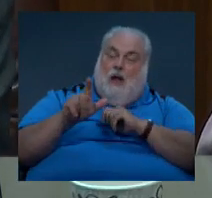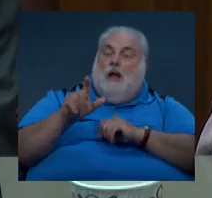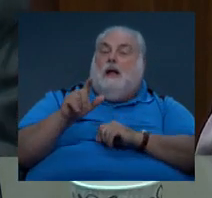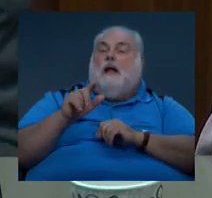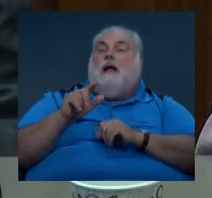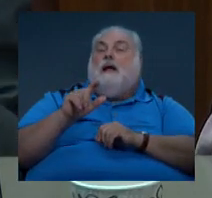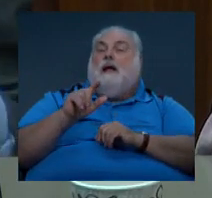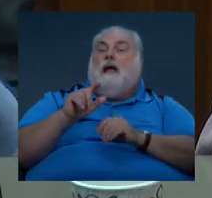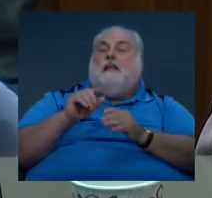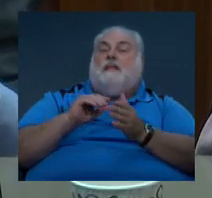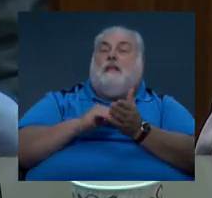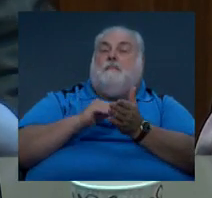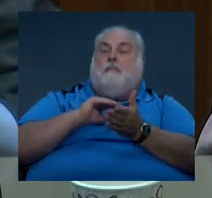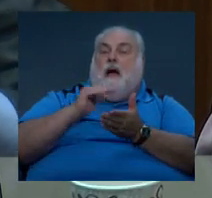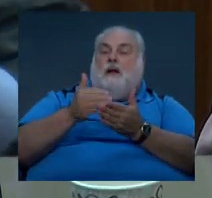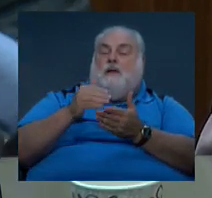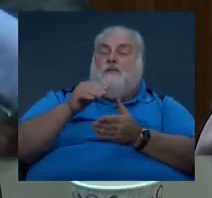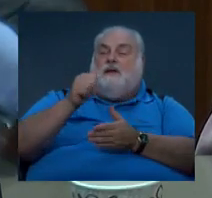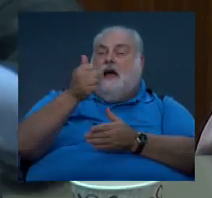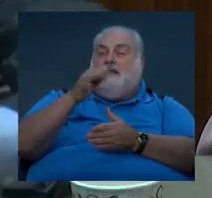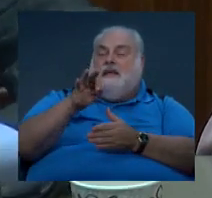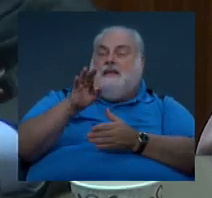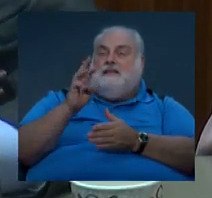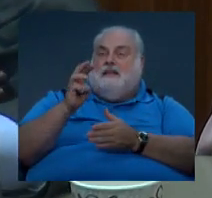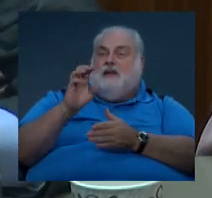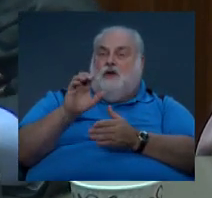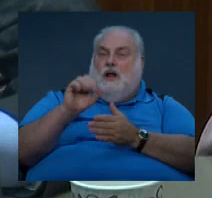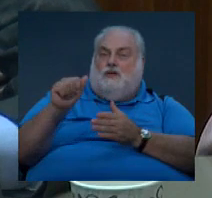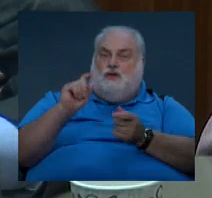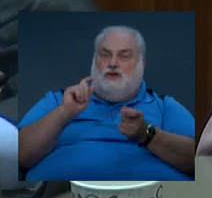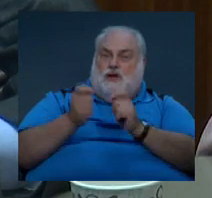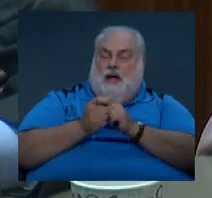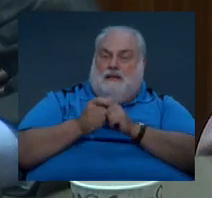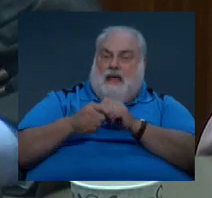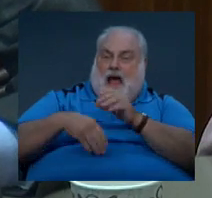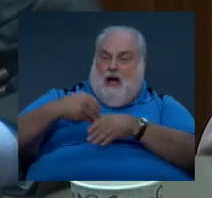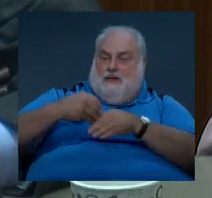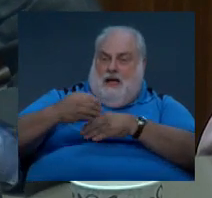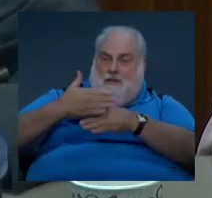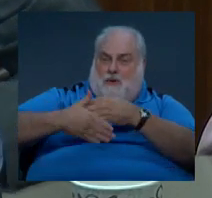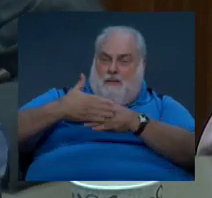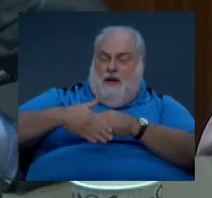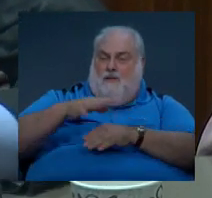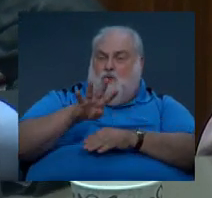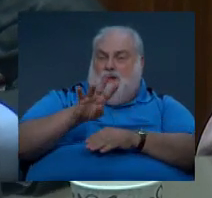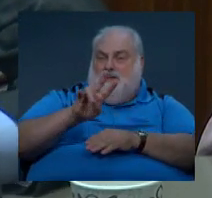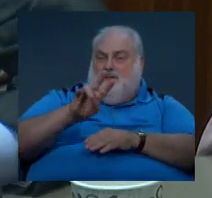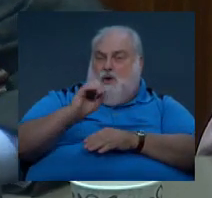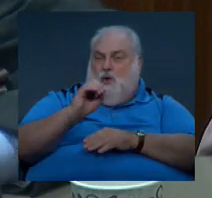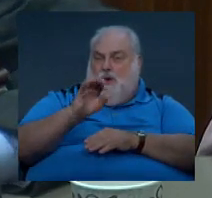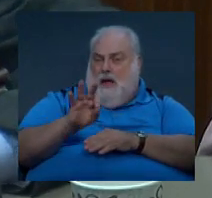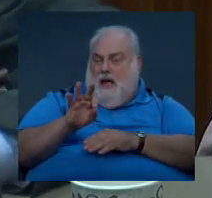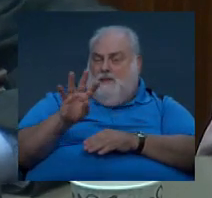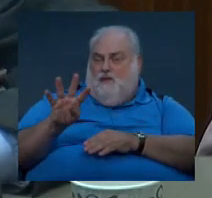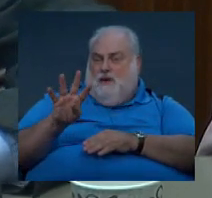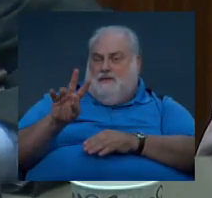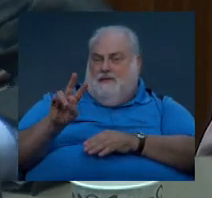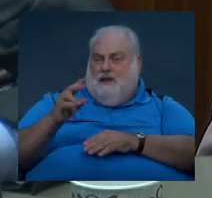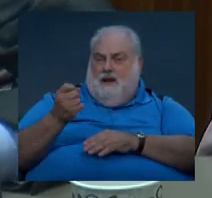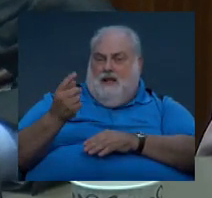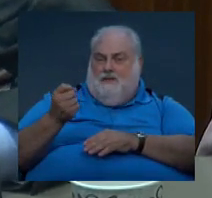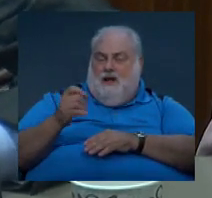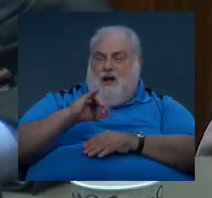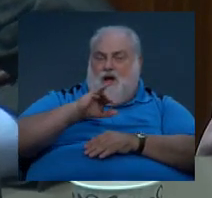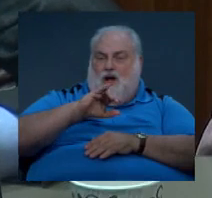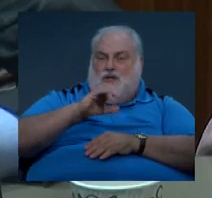of $19,600 to change the exterior siding for properties located at 4709 and 4711 Charles